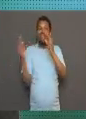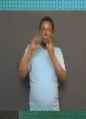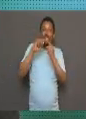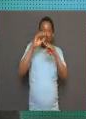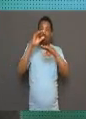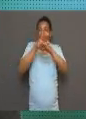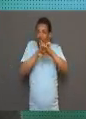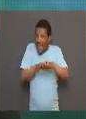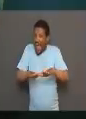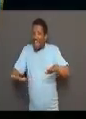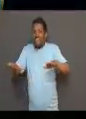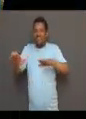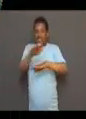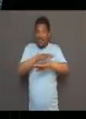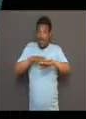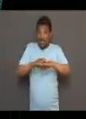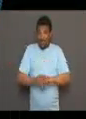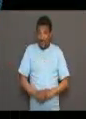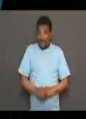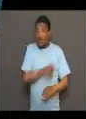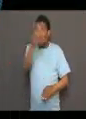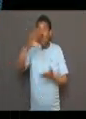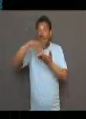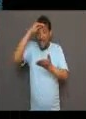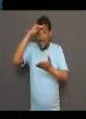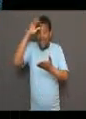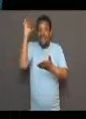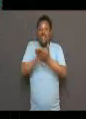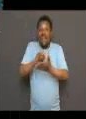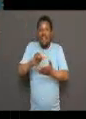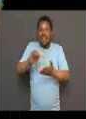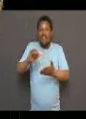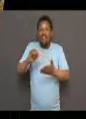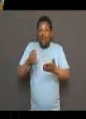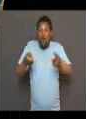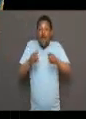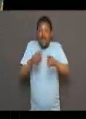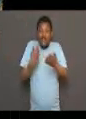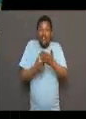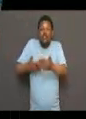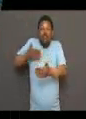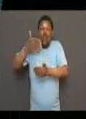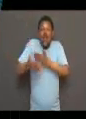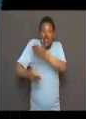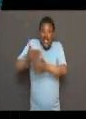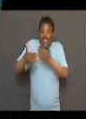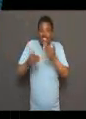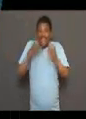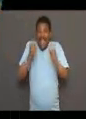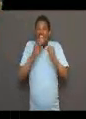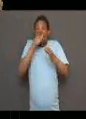flat surface. You learned that while this process can